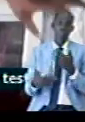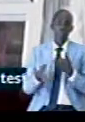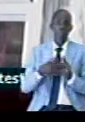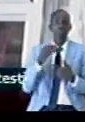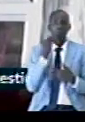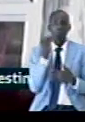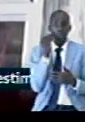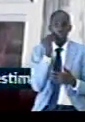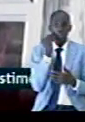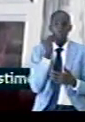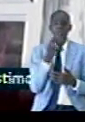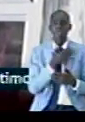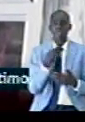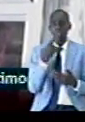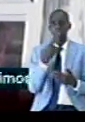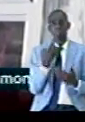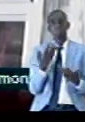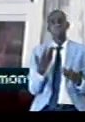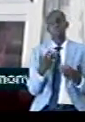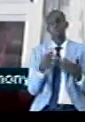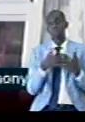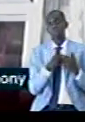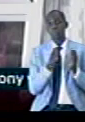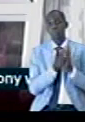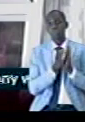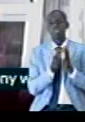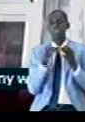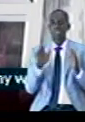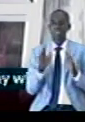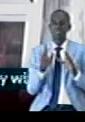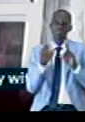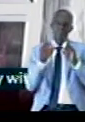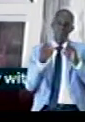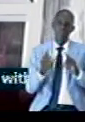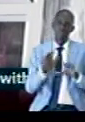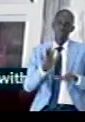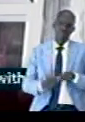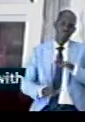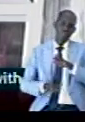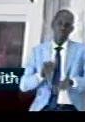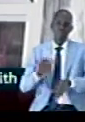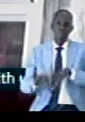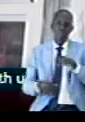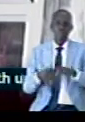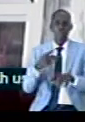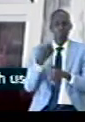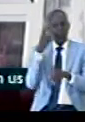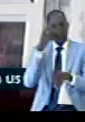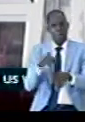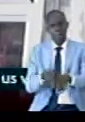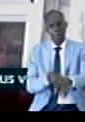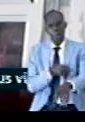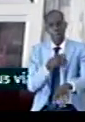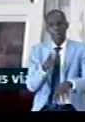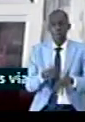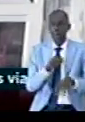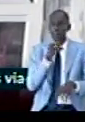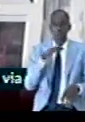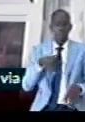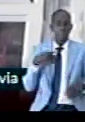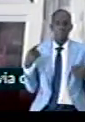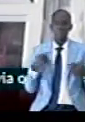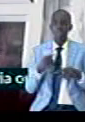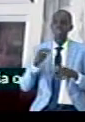me try it. So I tried from my shop to house, and I not feel that pain again. The next day too, I still try